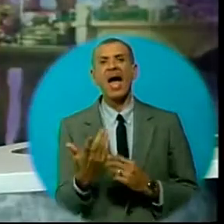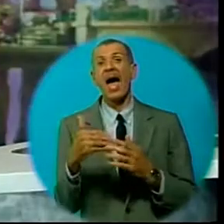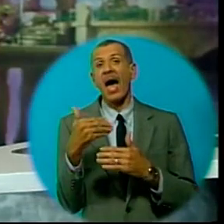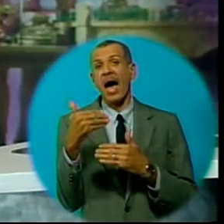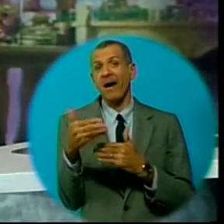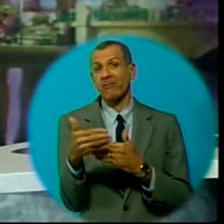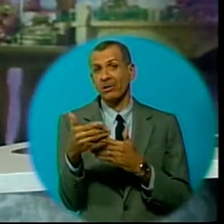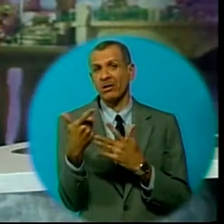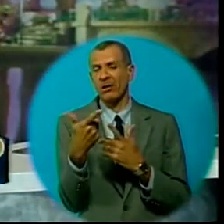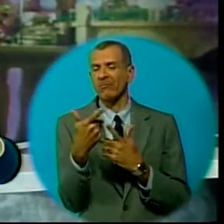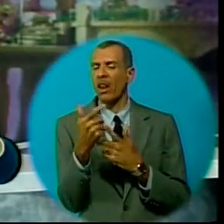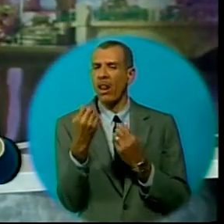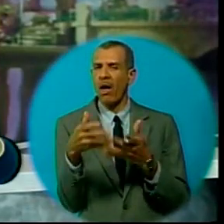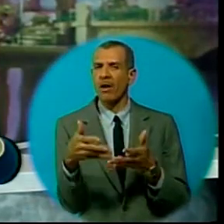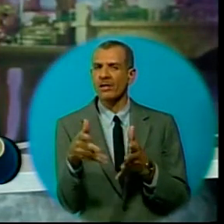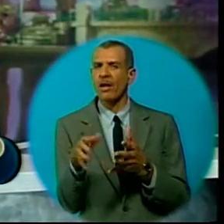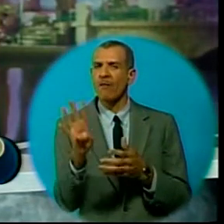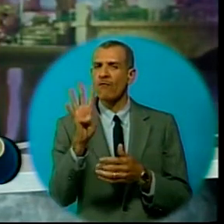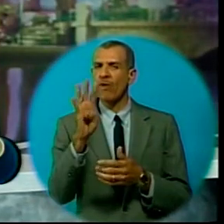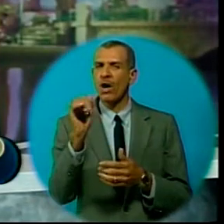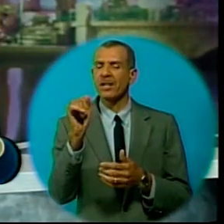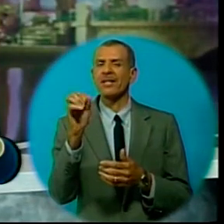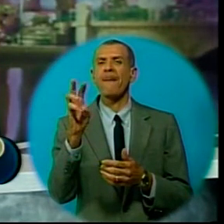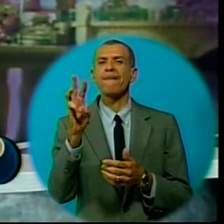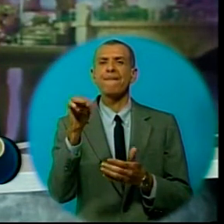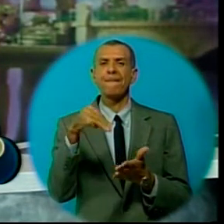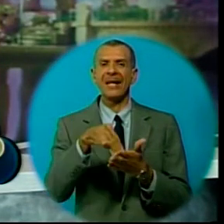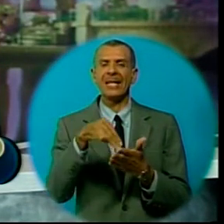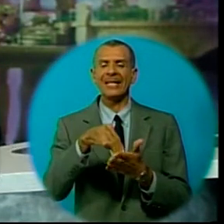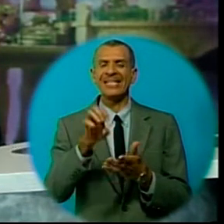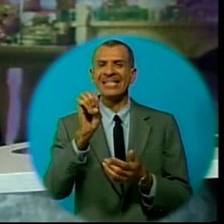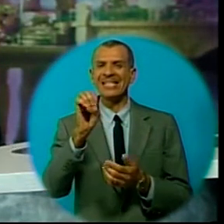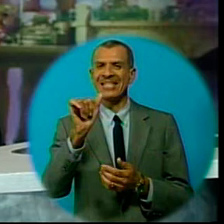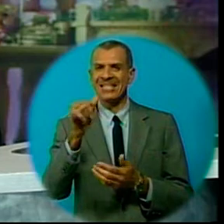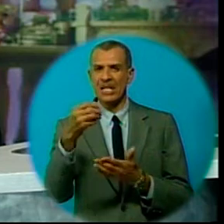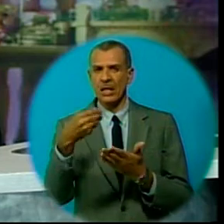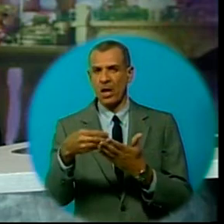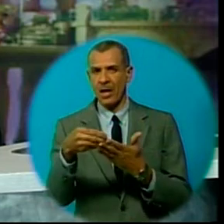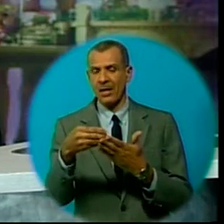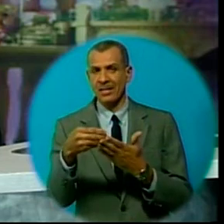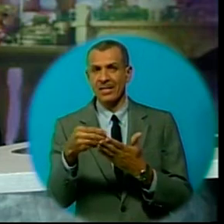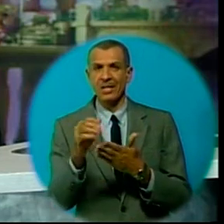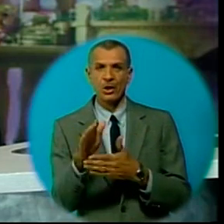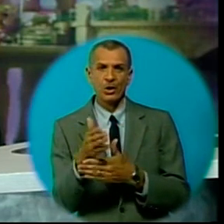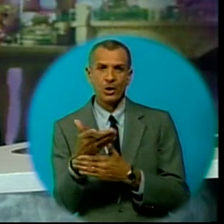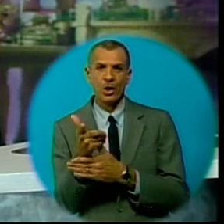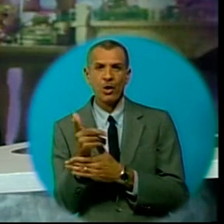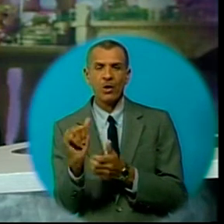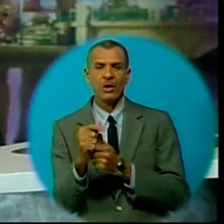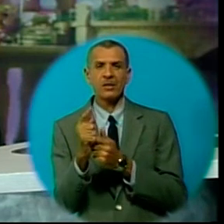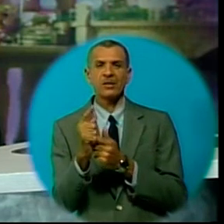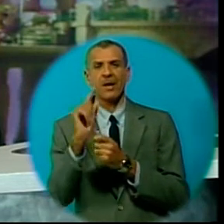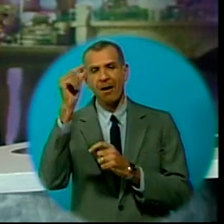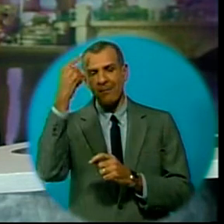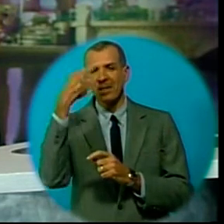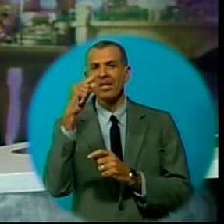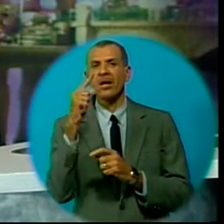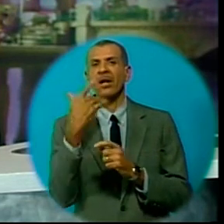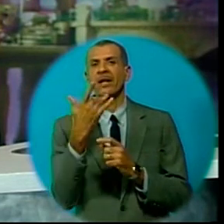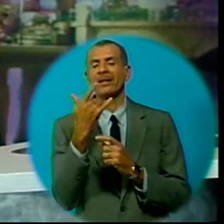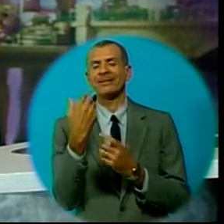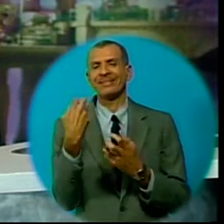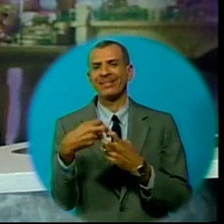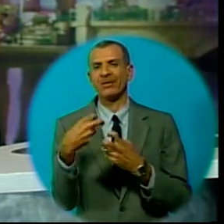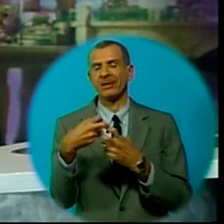Losses of more than 40 million EC dollars last year, the shareholder governments in regional carrier Liat are about to make some